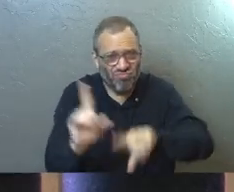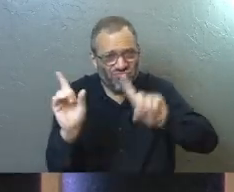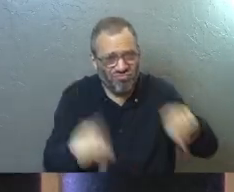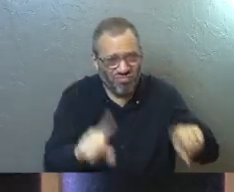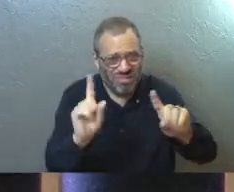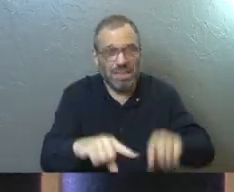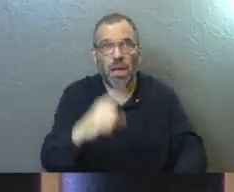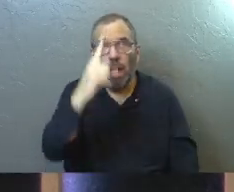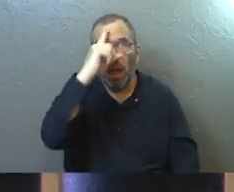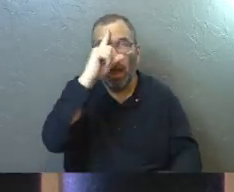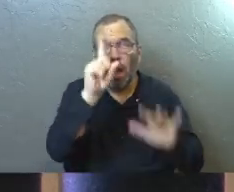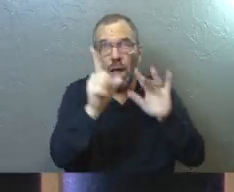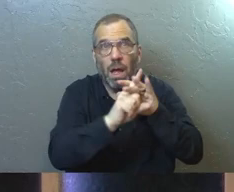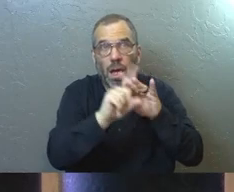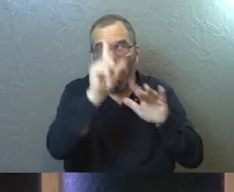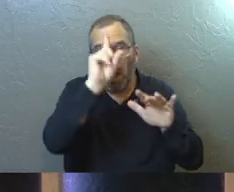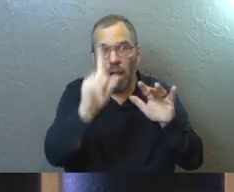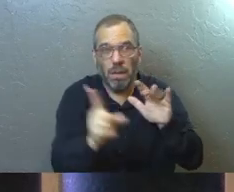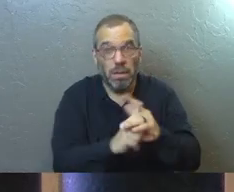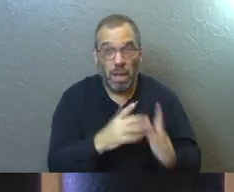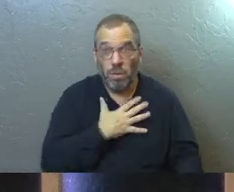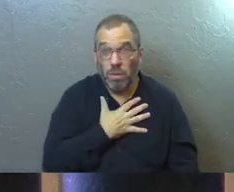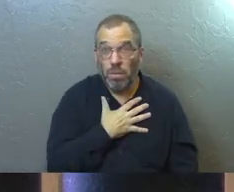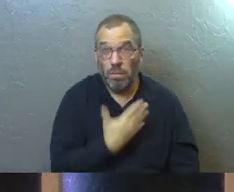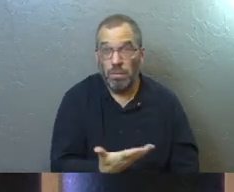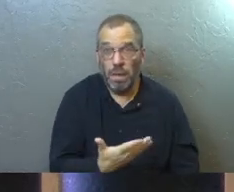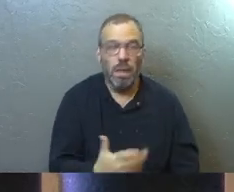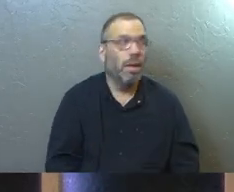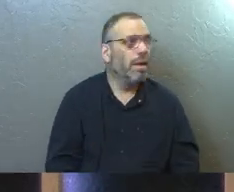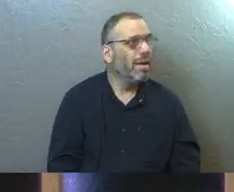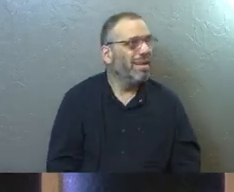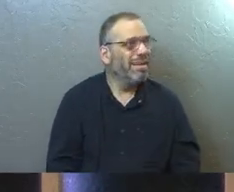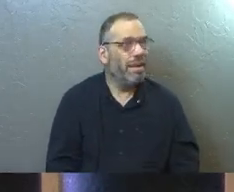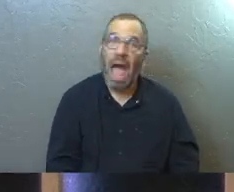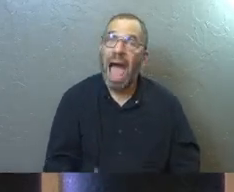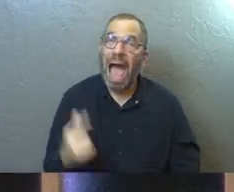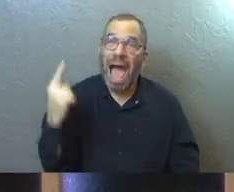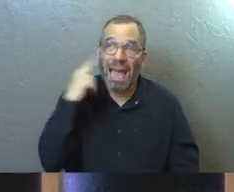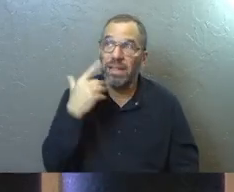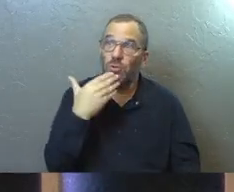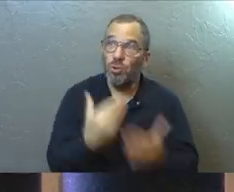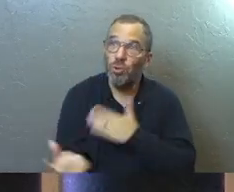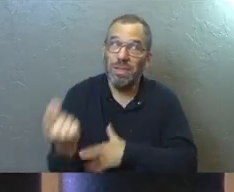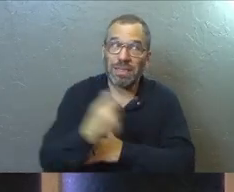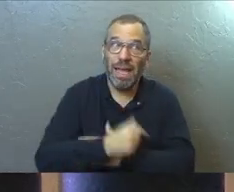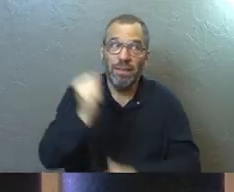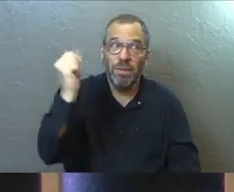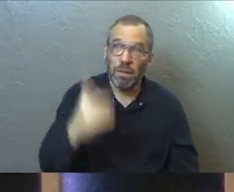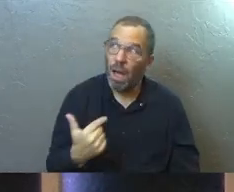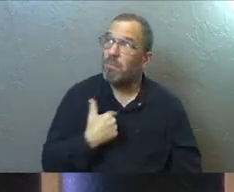the thoughts started to creep up. If you'll admit it today that like, I think this is a good day for God. God got